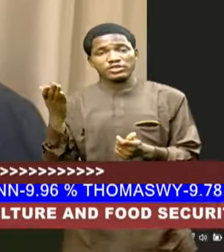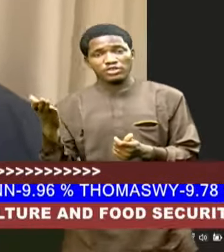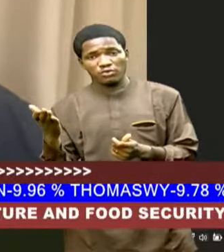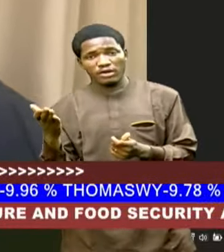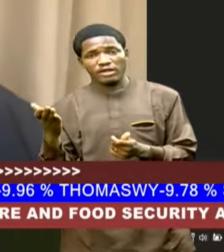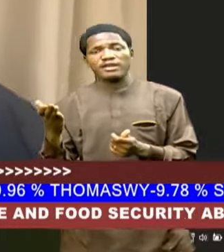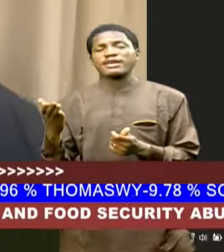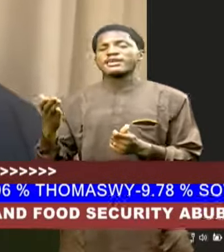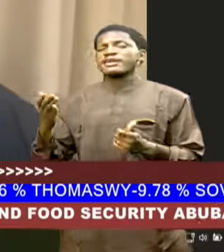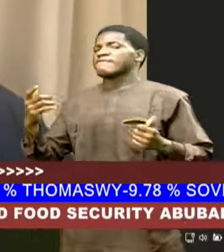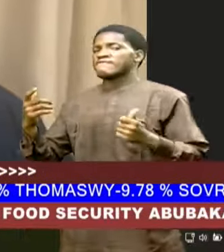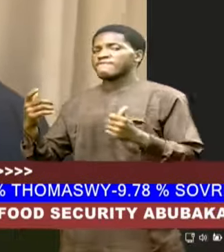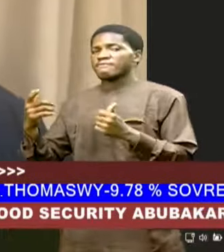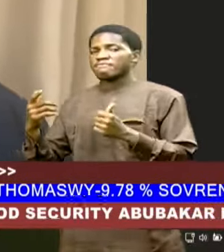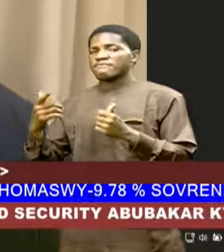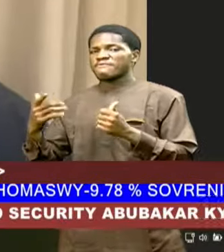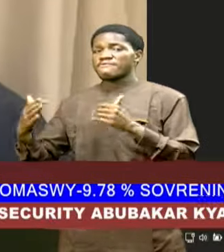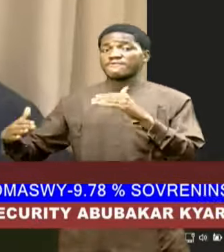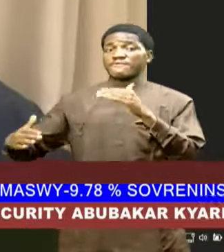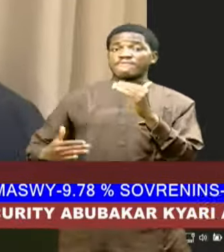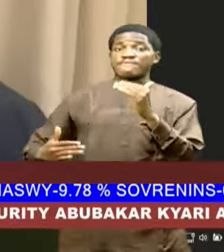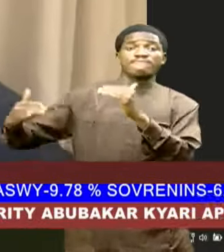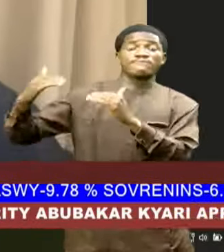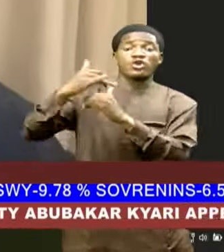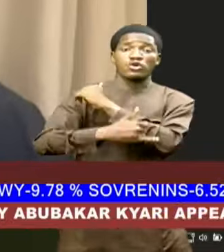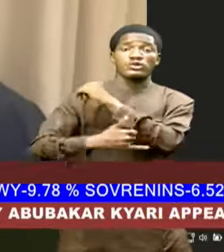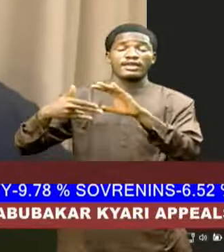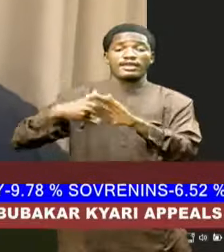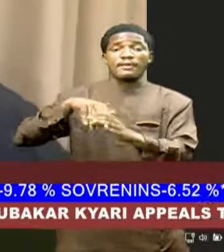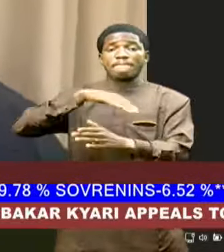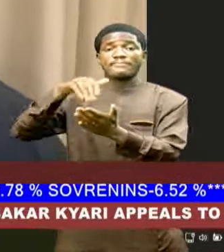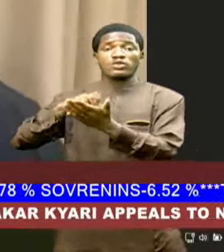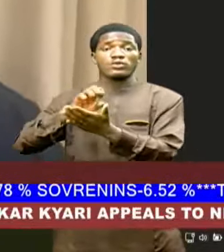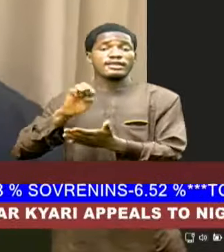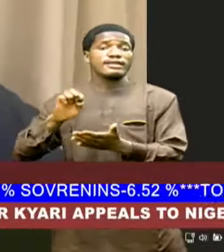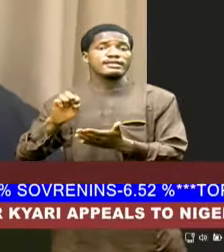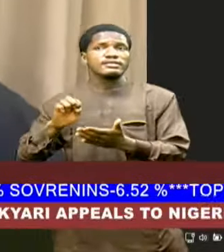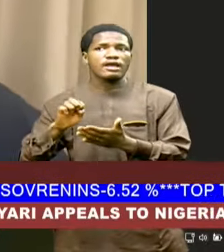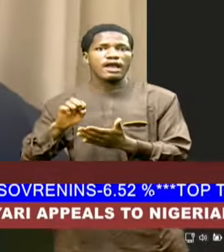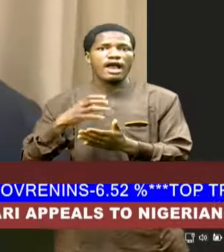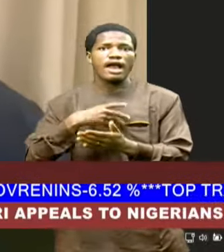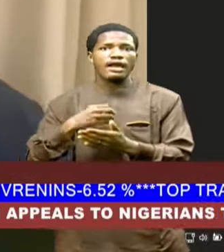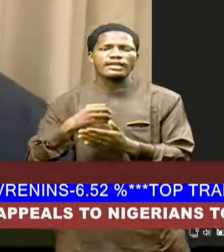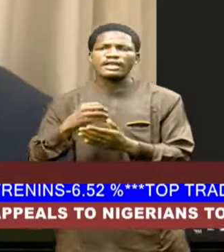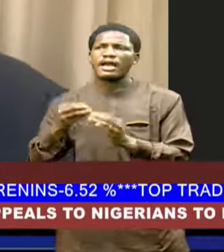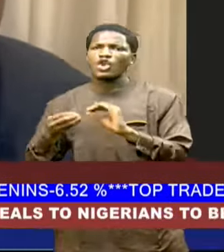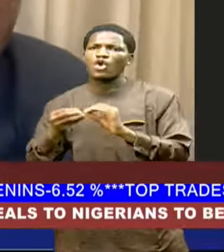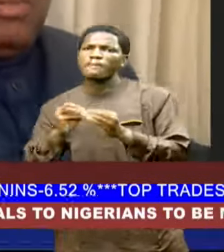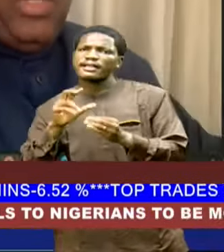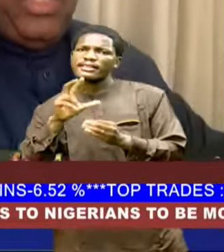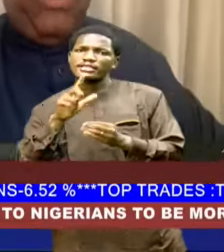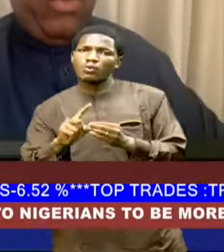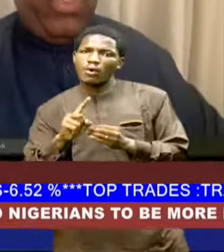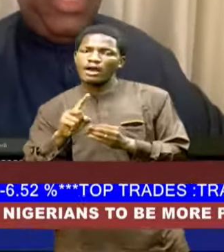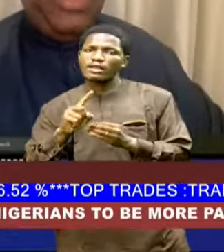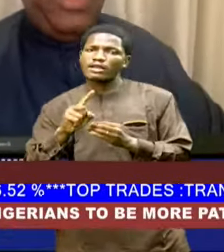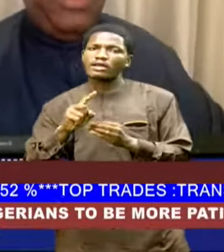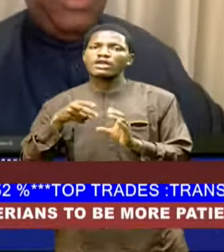Middle East. And I think they are about number 31 across the world as far as